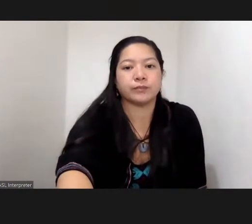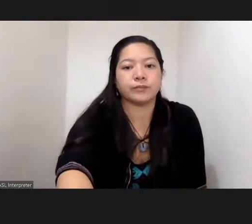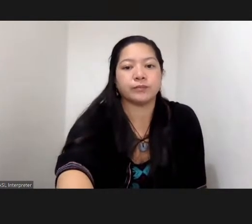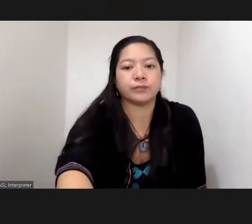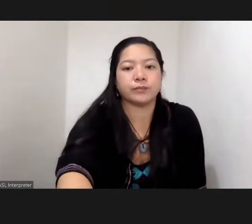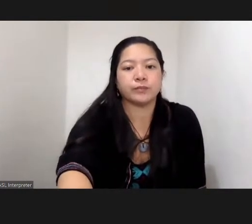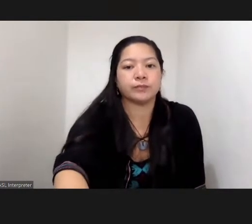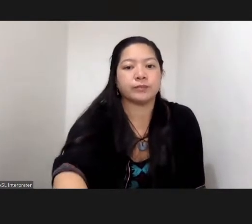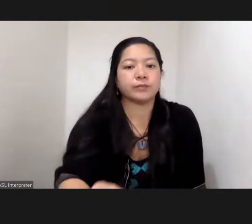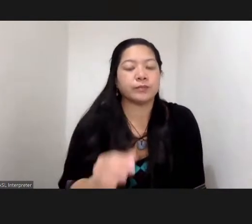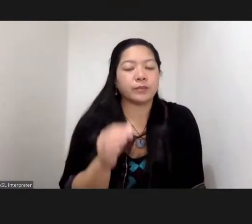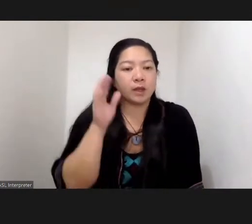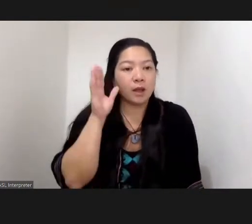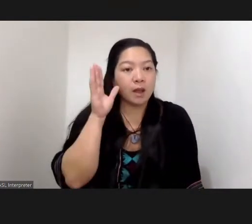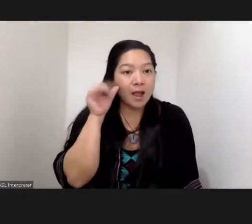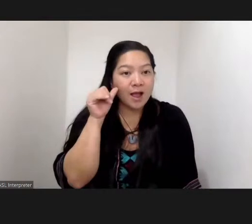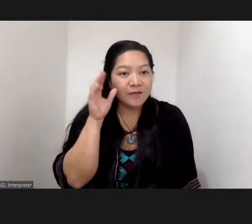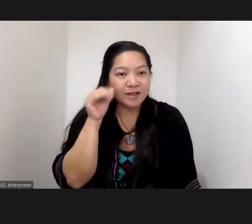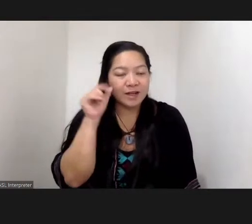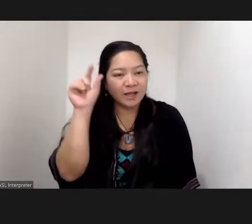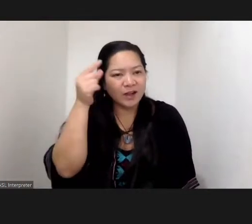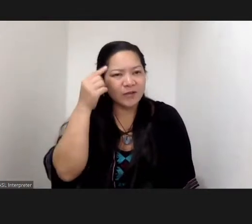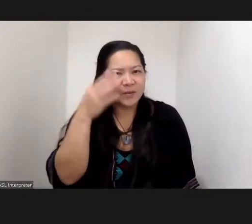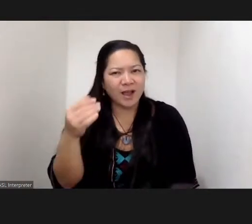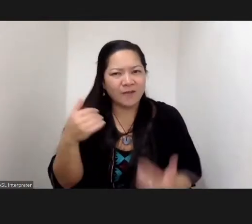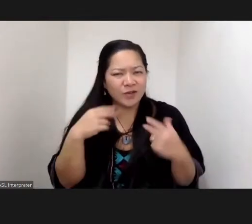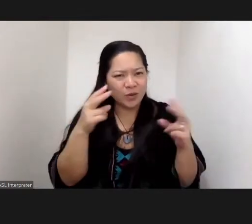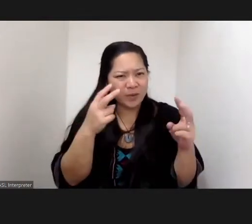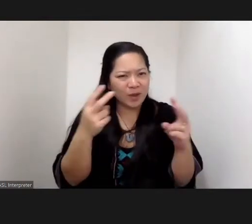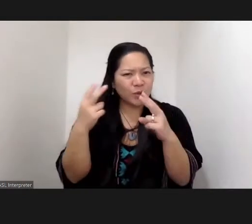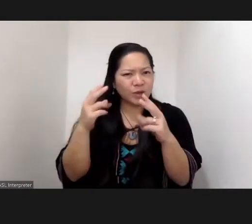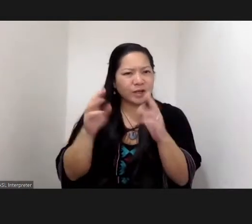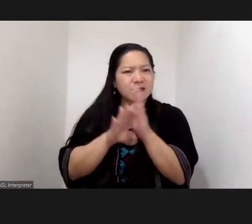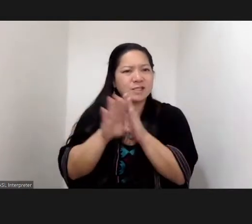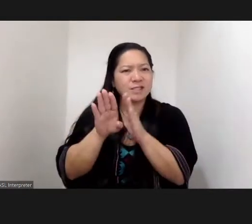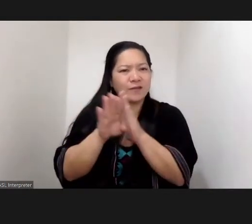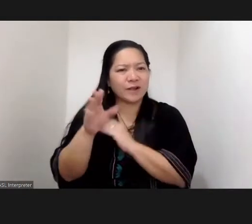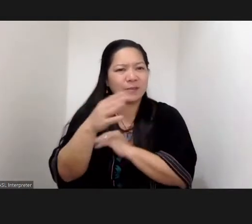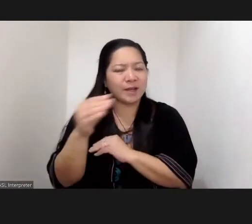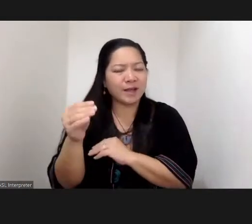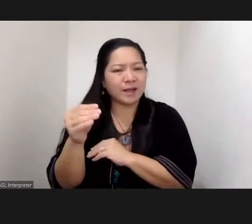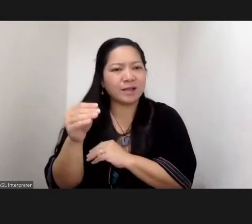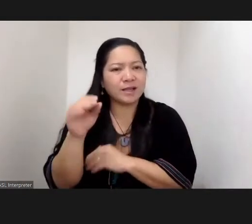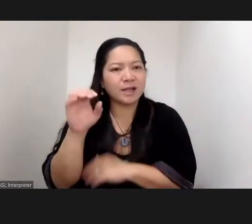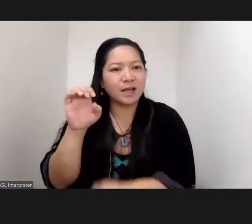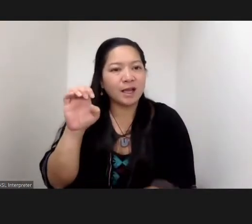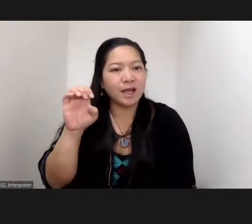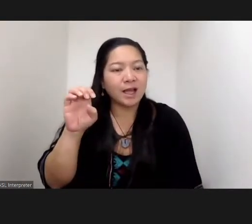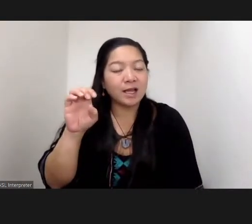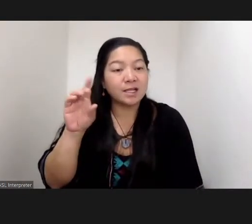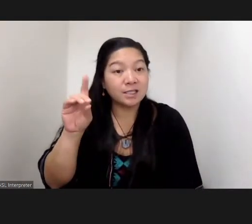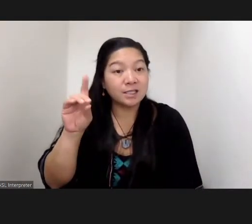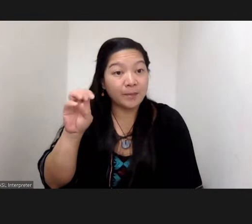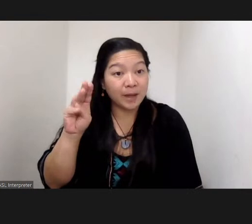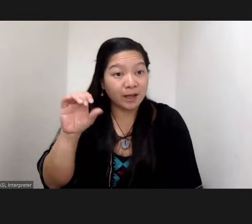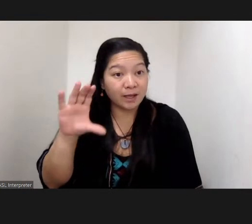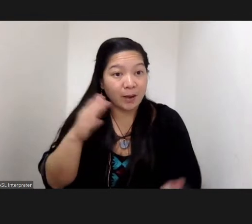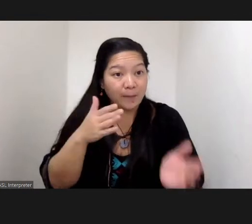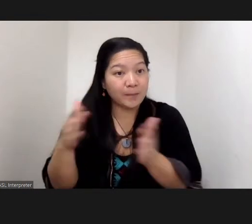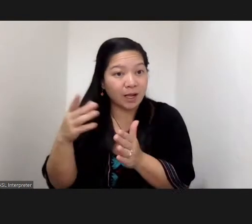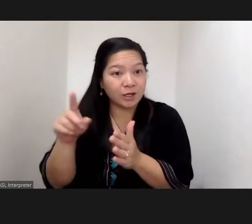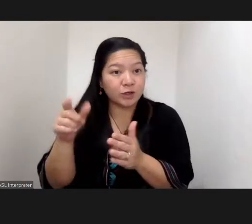Governor. Have you looked at developing an endemic plan? I know the governor of California, Governor